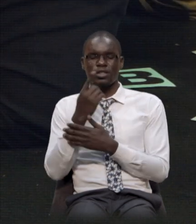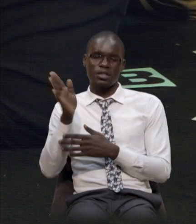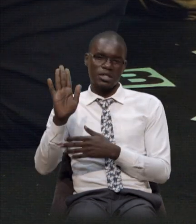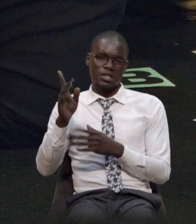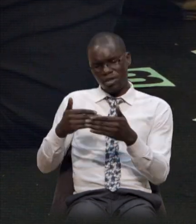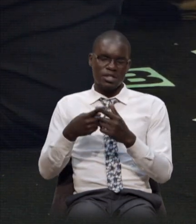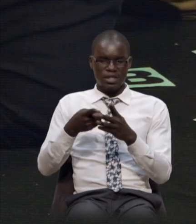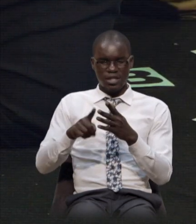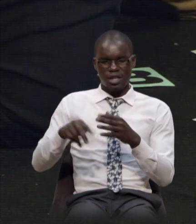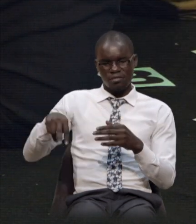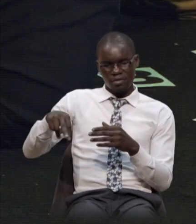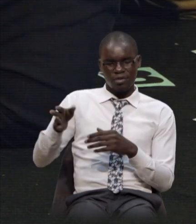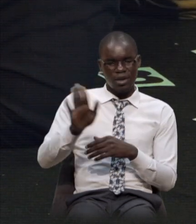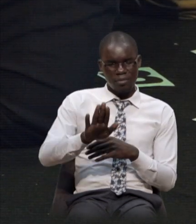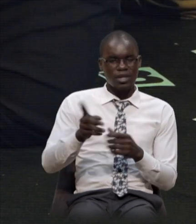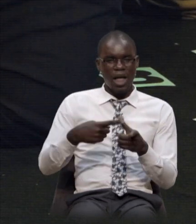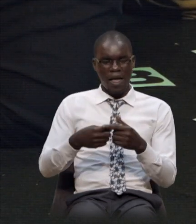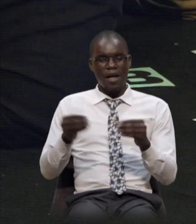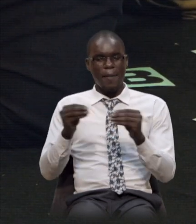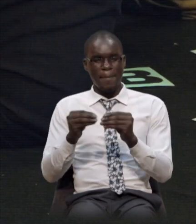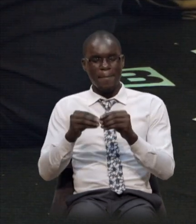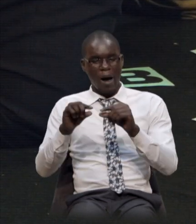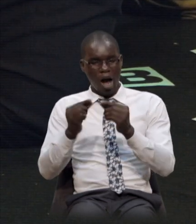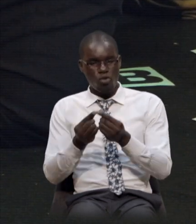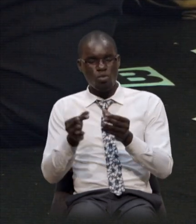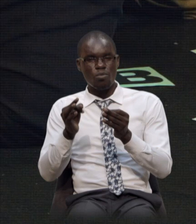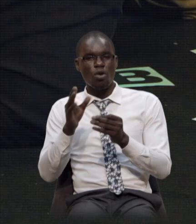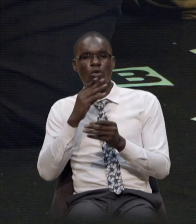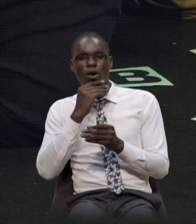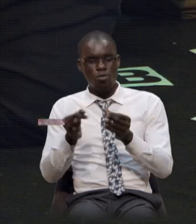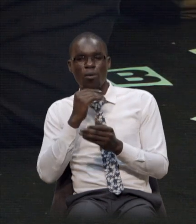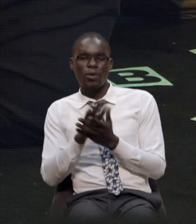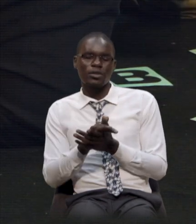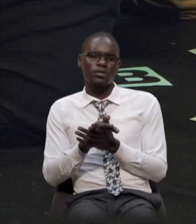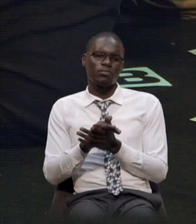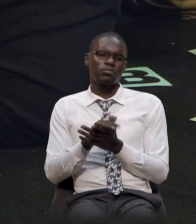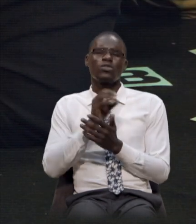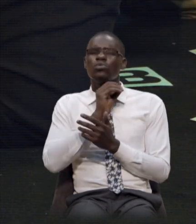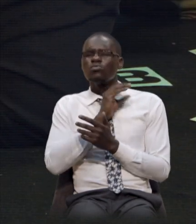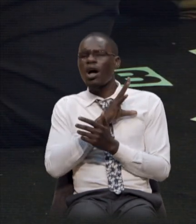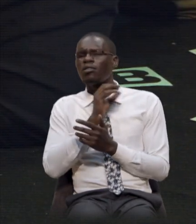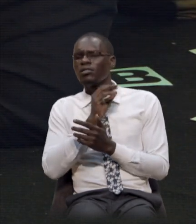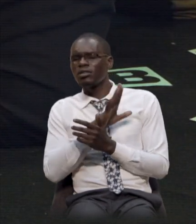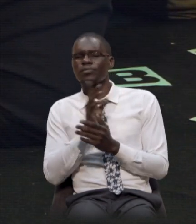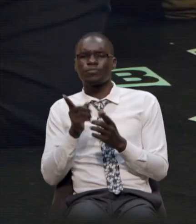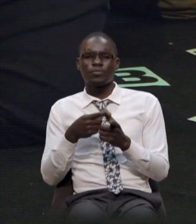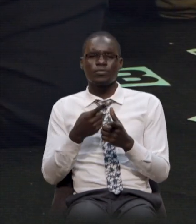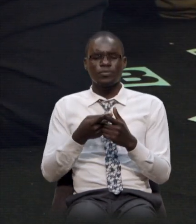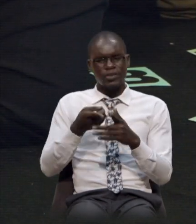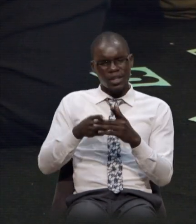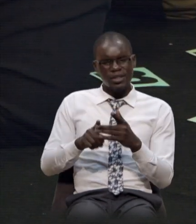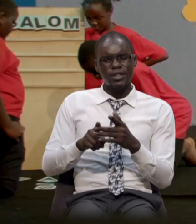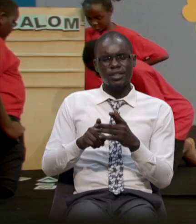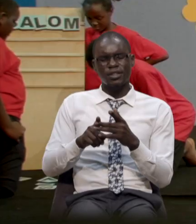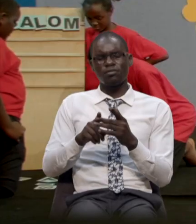started walking back. And then he met a group of boys, and those boys were rowdy. And those boys started to abuse the